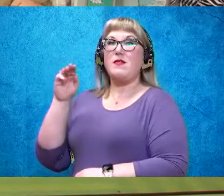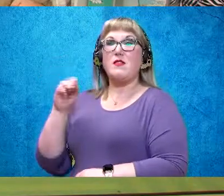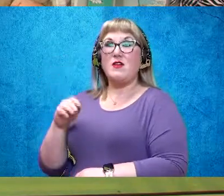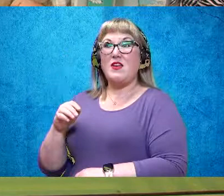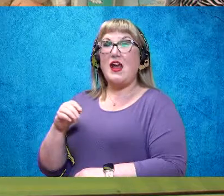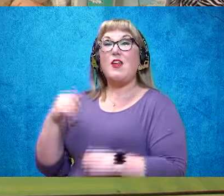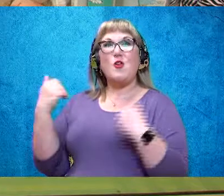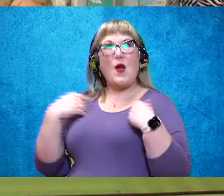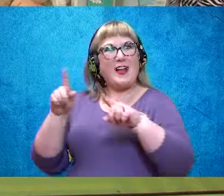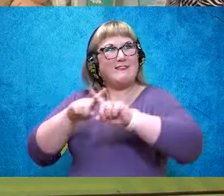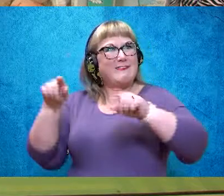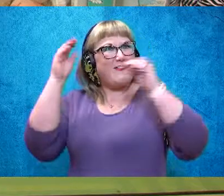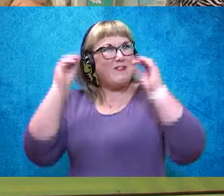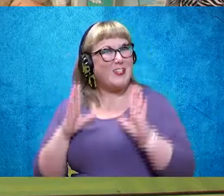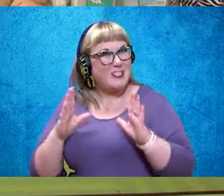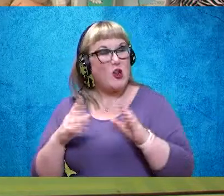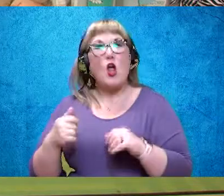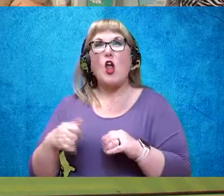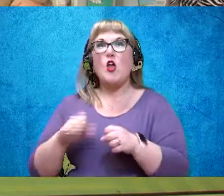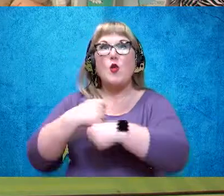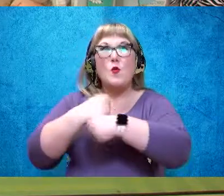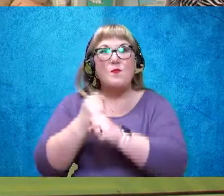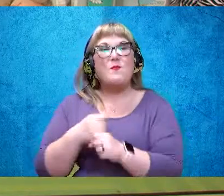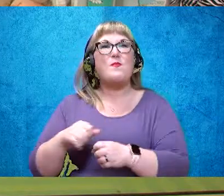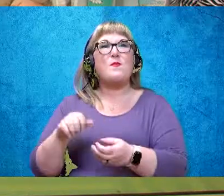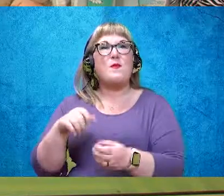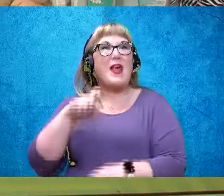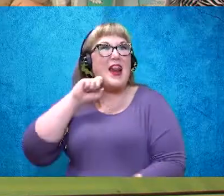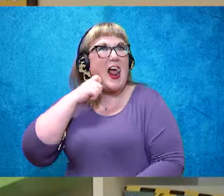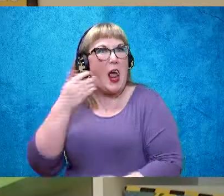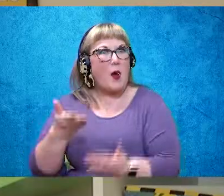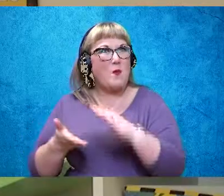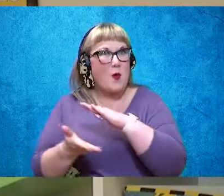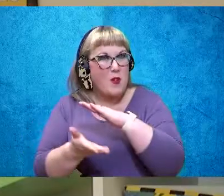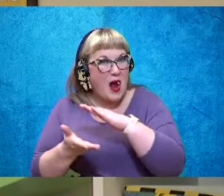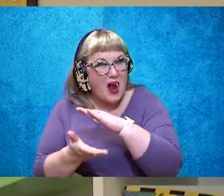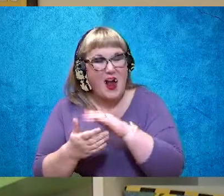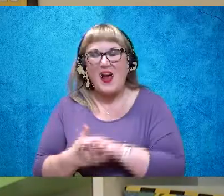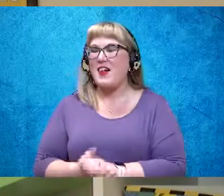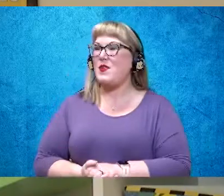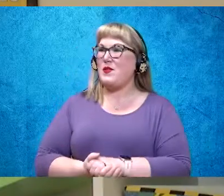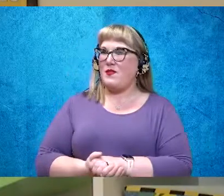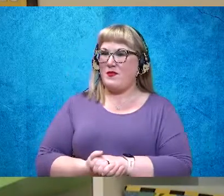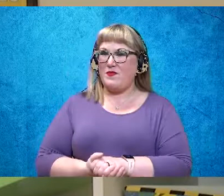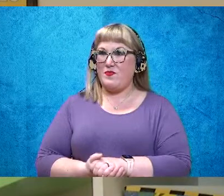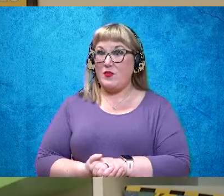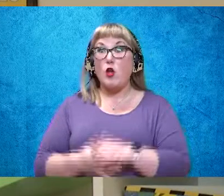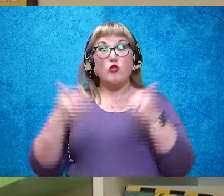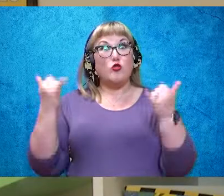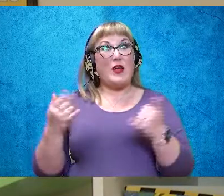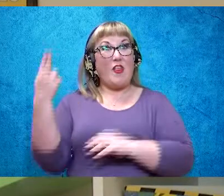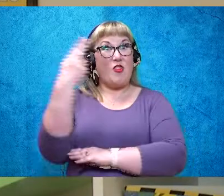got to join you, and you got to make apple pie with them. Today is Thursday, April